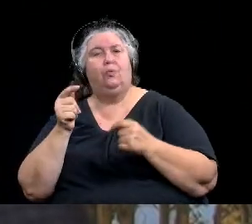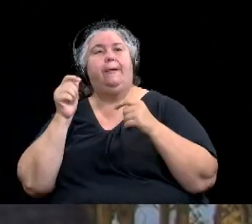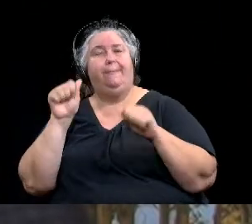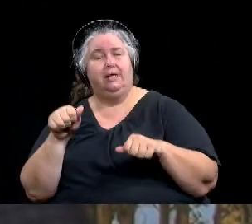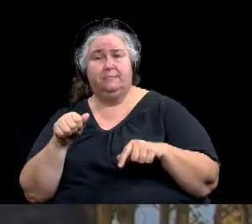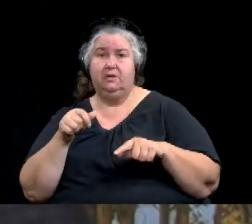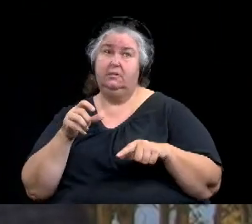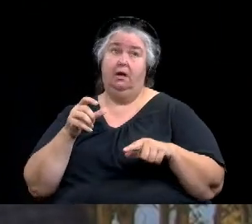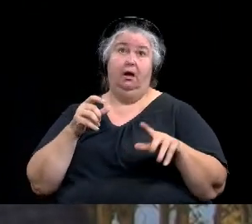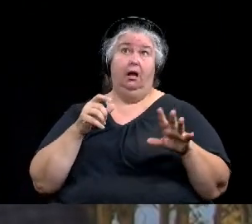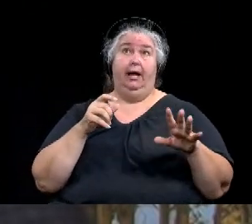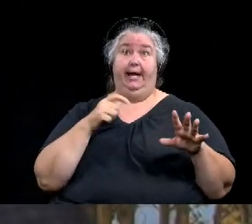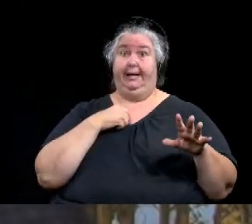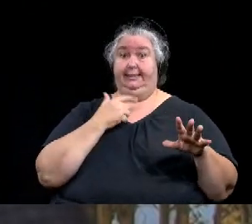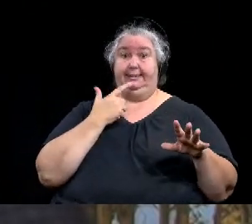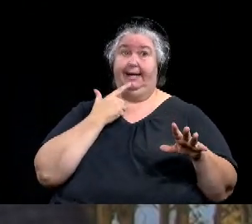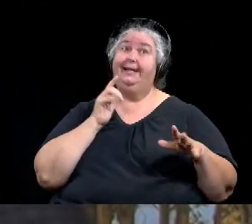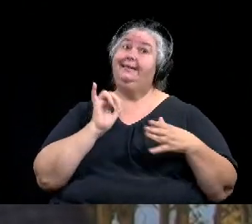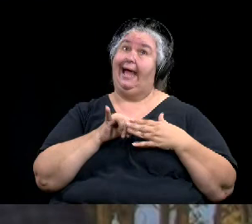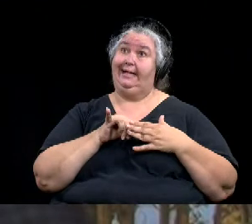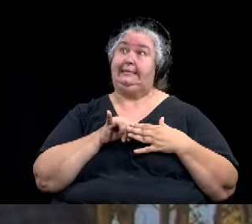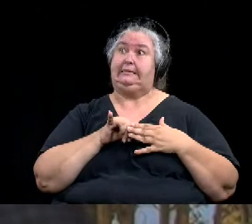all I can say is that it is a human